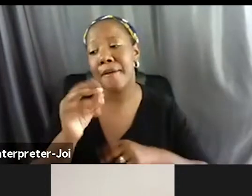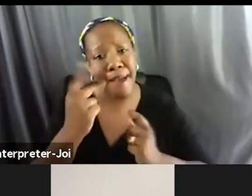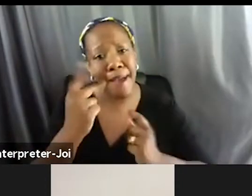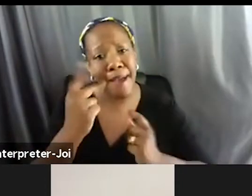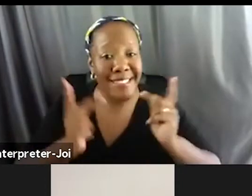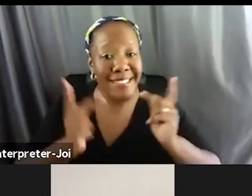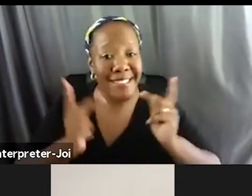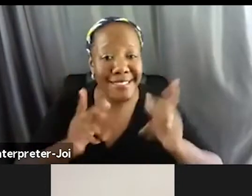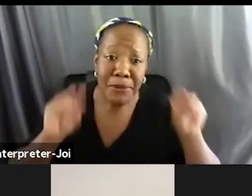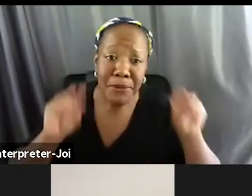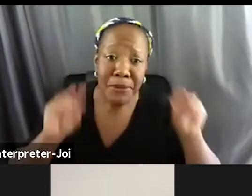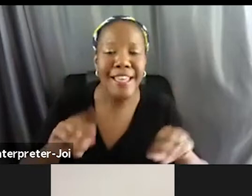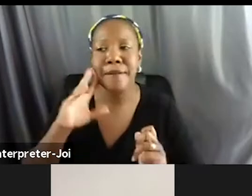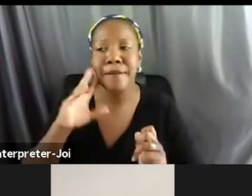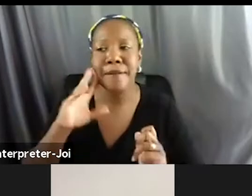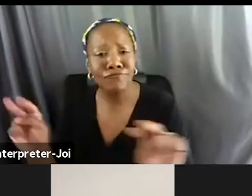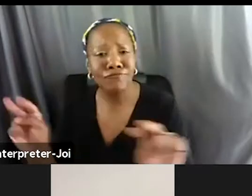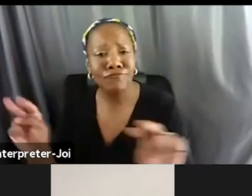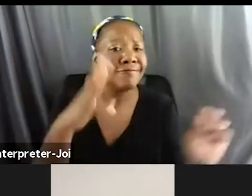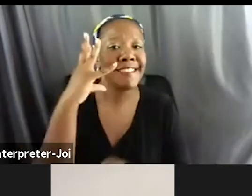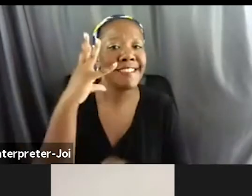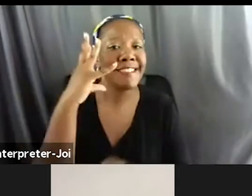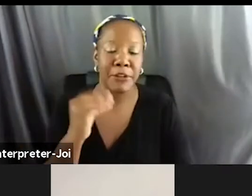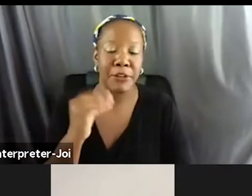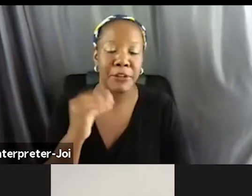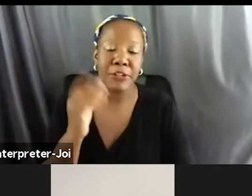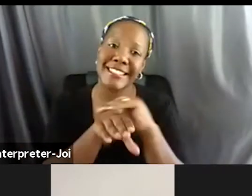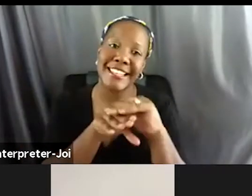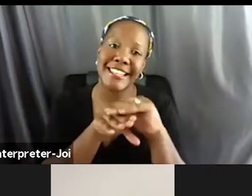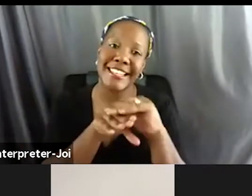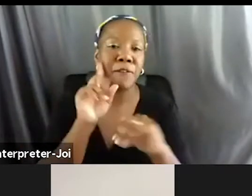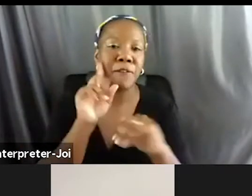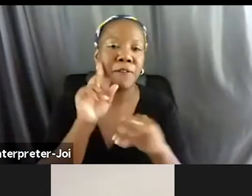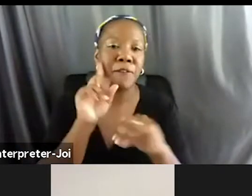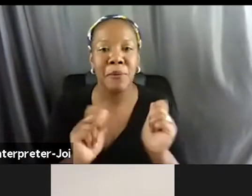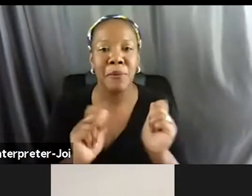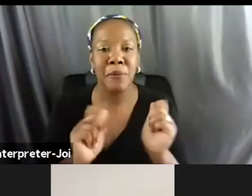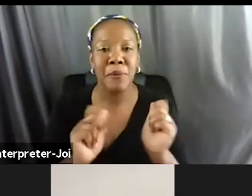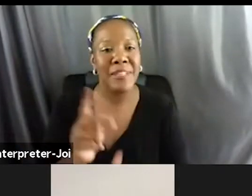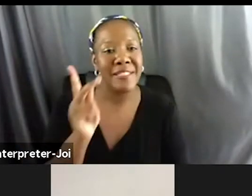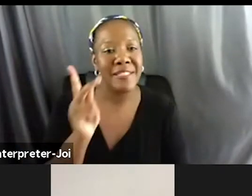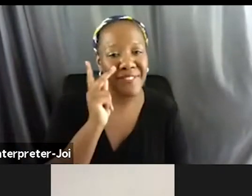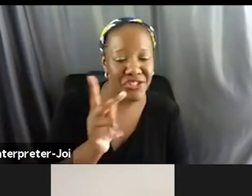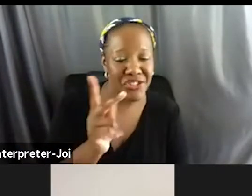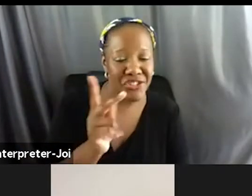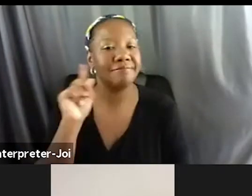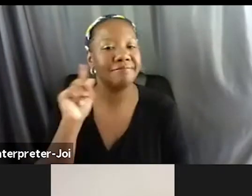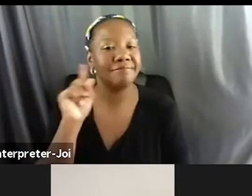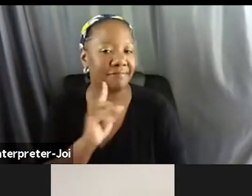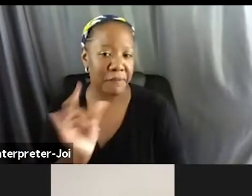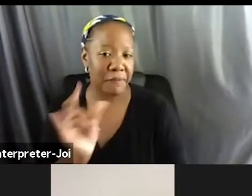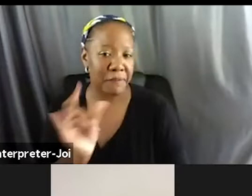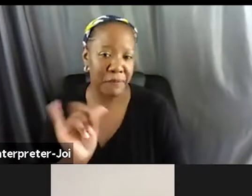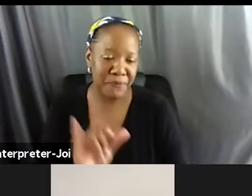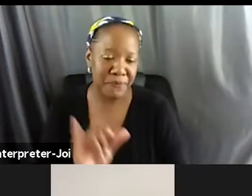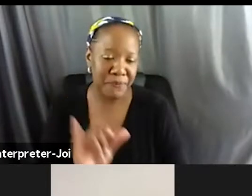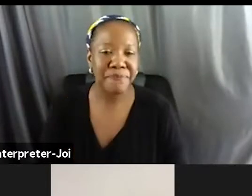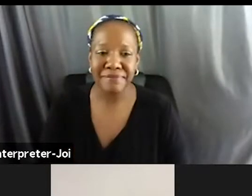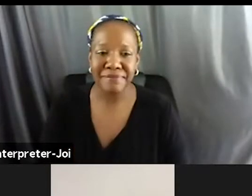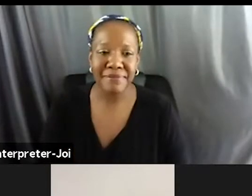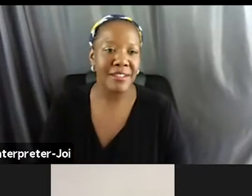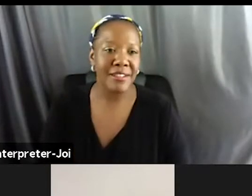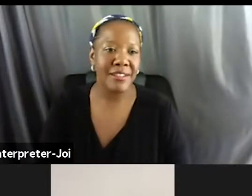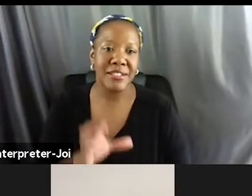and experience the exhibit, because it's also accessible for people with vision and hearing loss. So it's multiple components